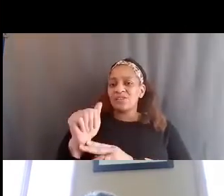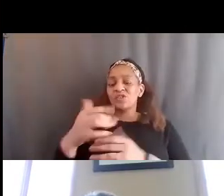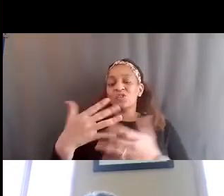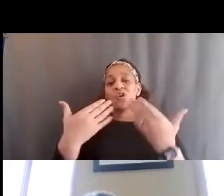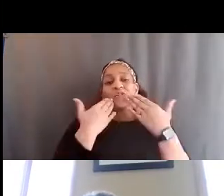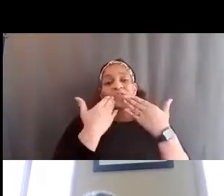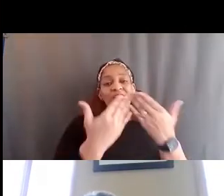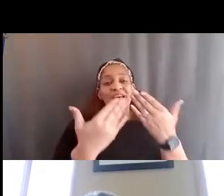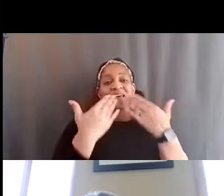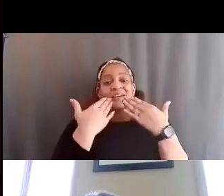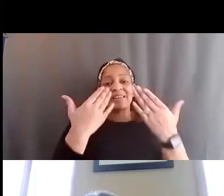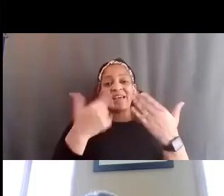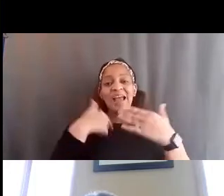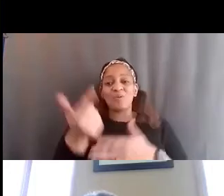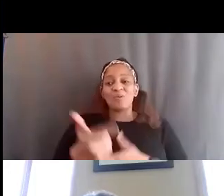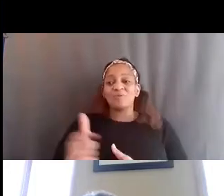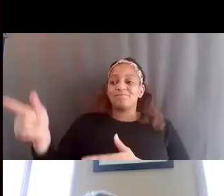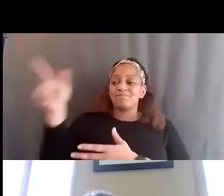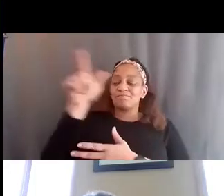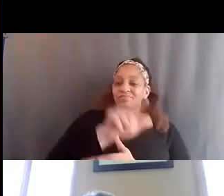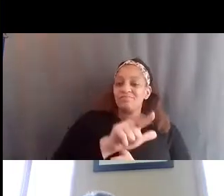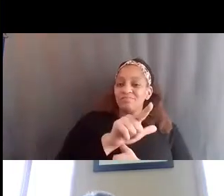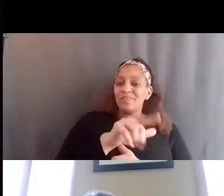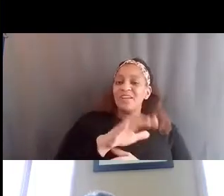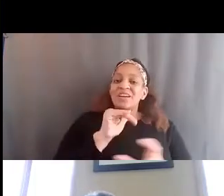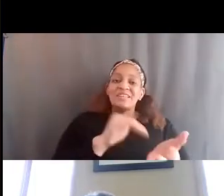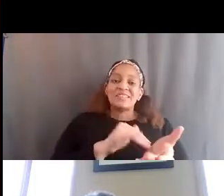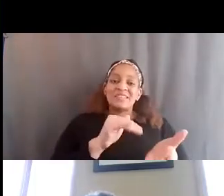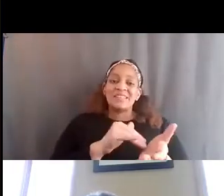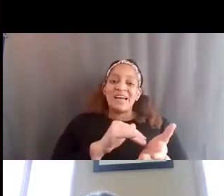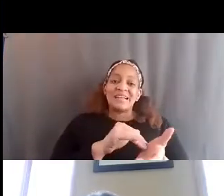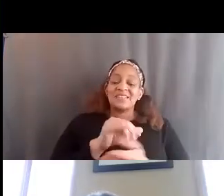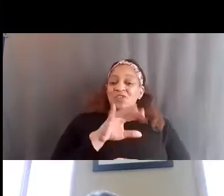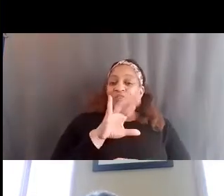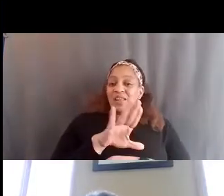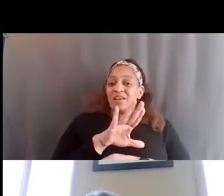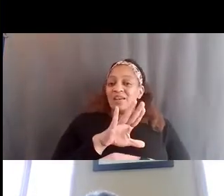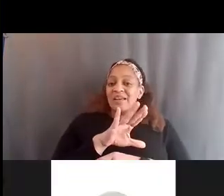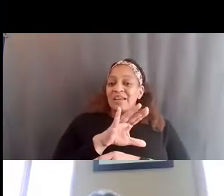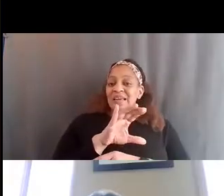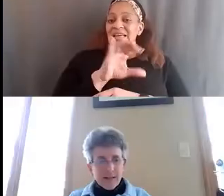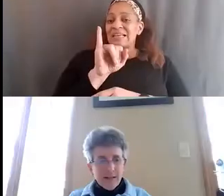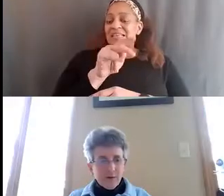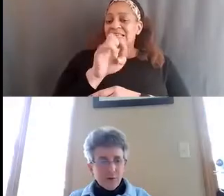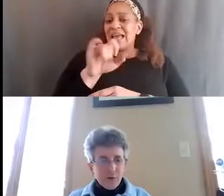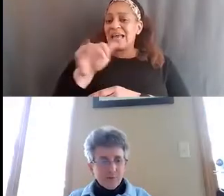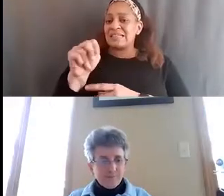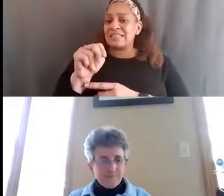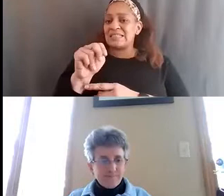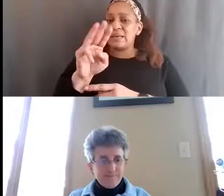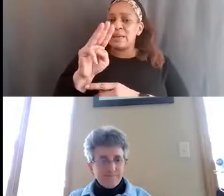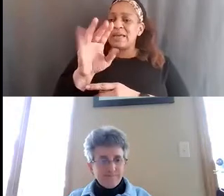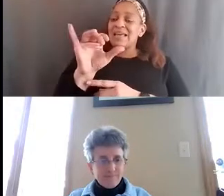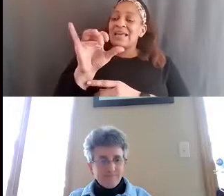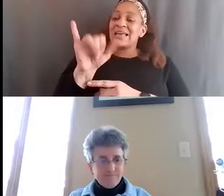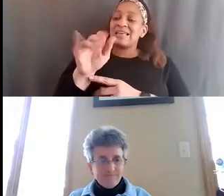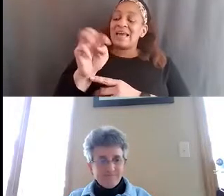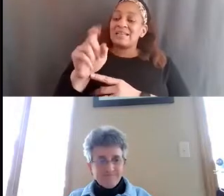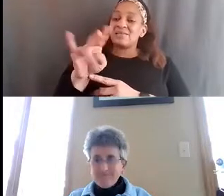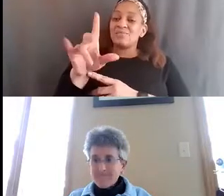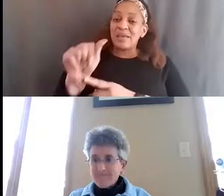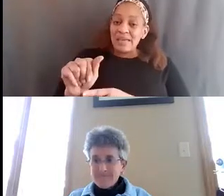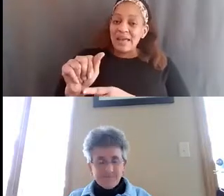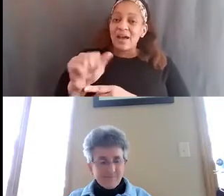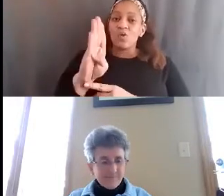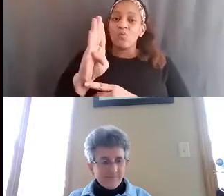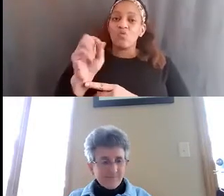I want to pass it along to Dr. Yasmina Barawi from the Michigan Developmental Disabilities Council.